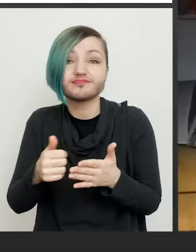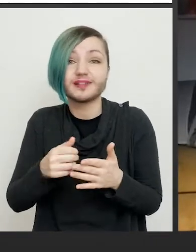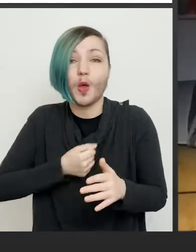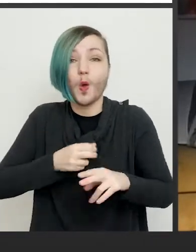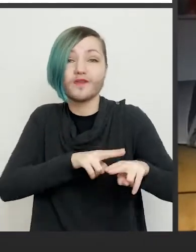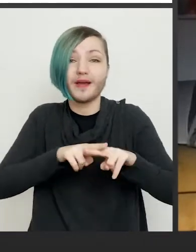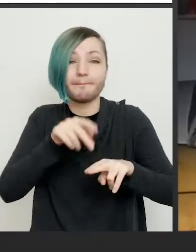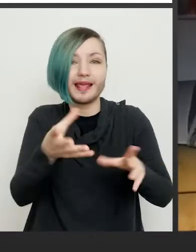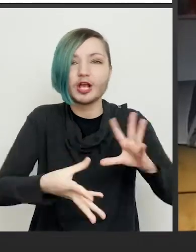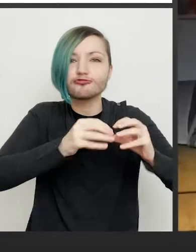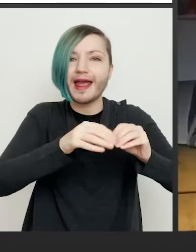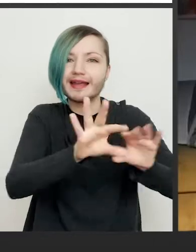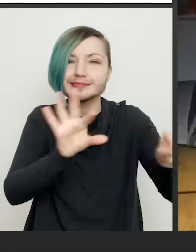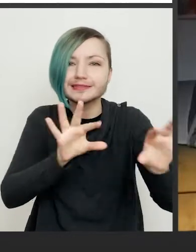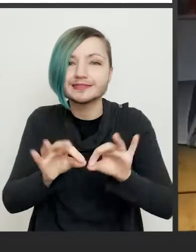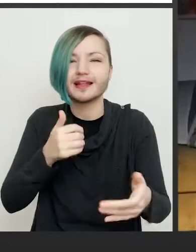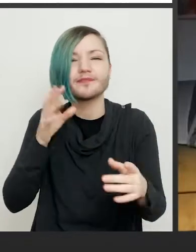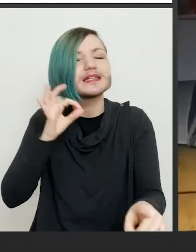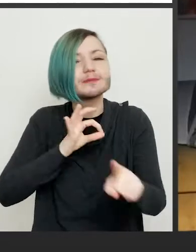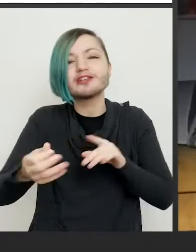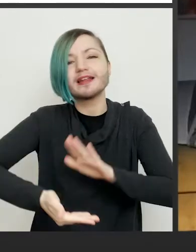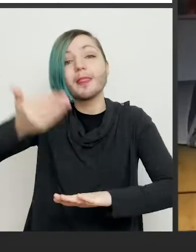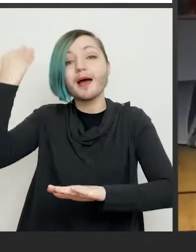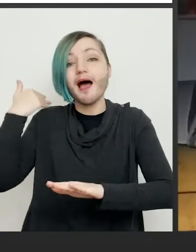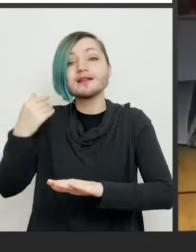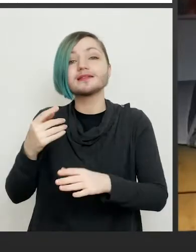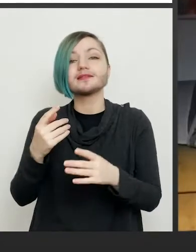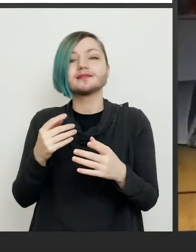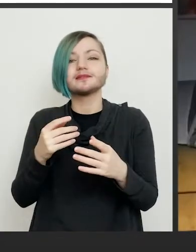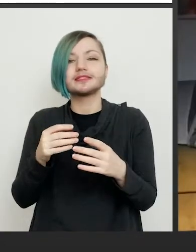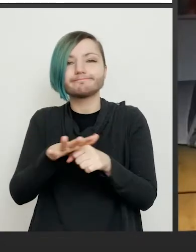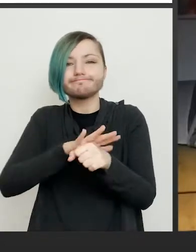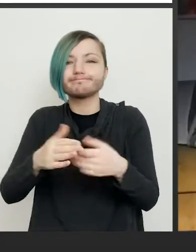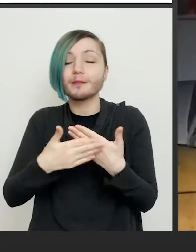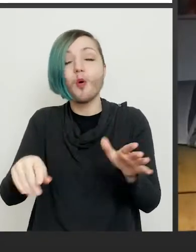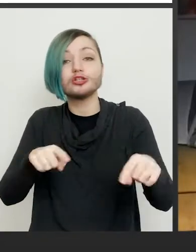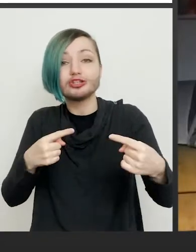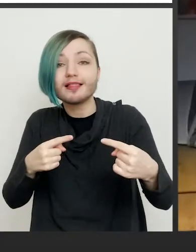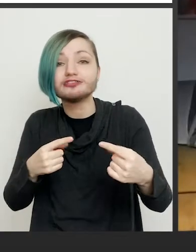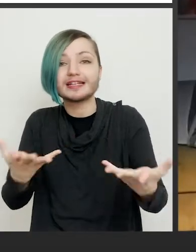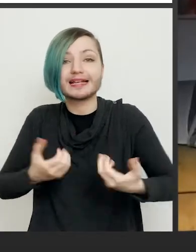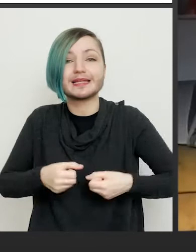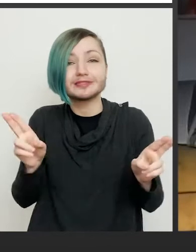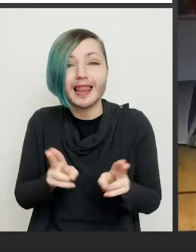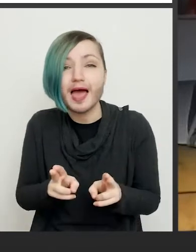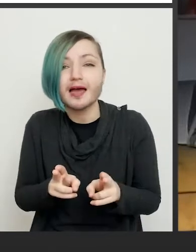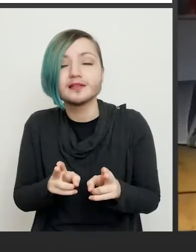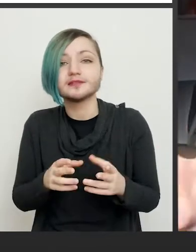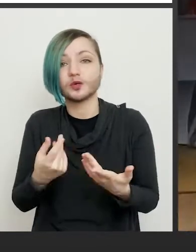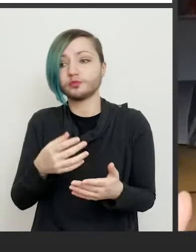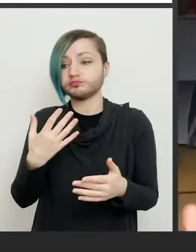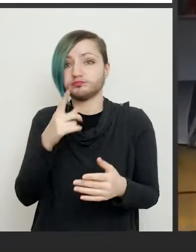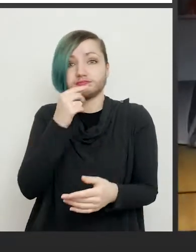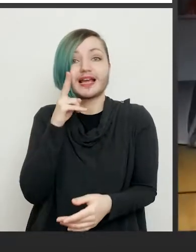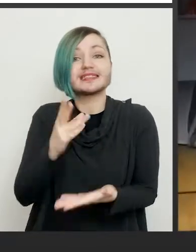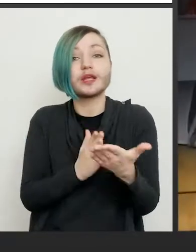in the day when things were even more rough and things were even more difficult, you know. And we've seen this in certain, you know,